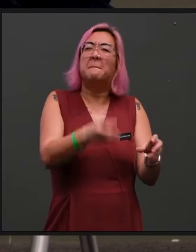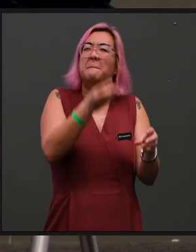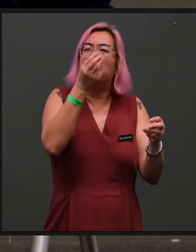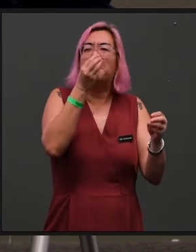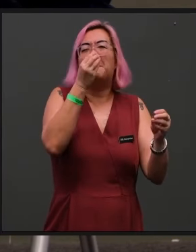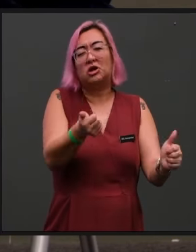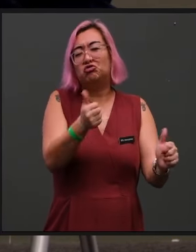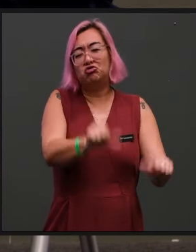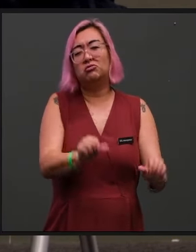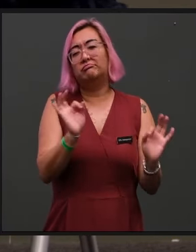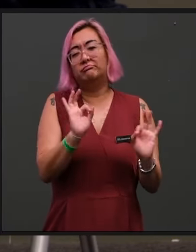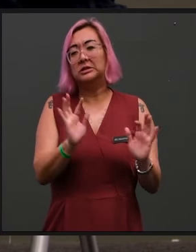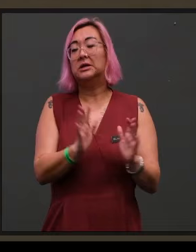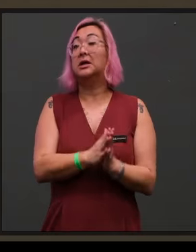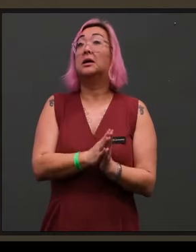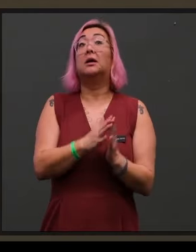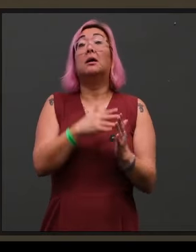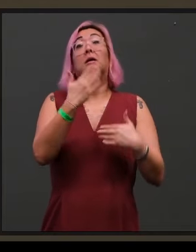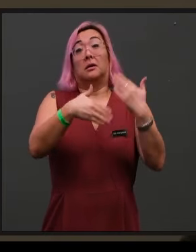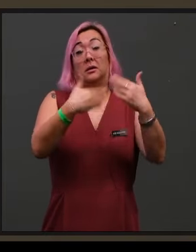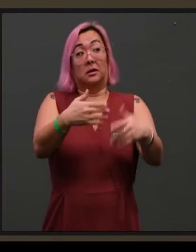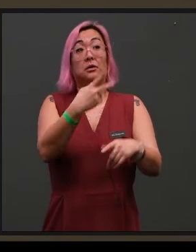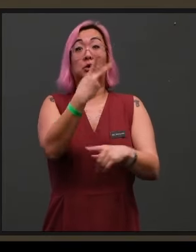when it got to 2020,